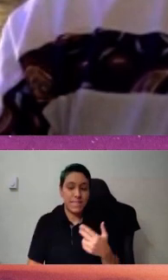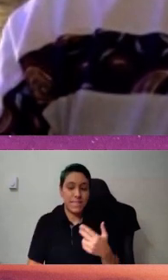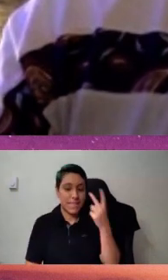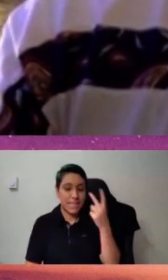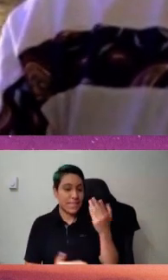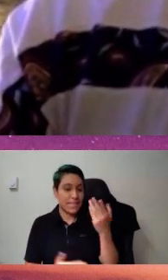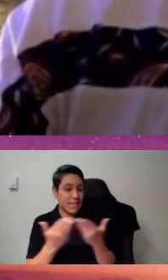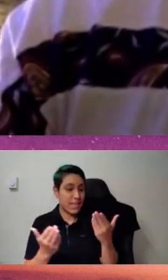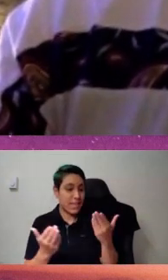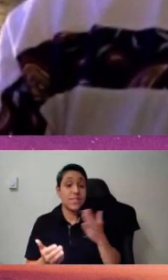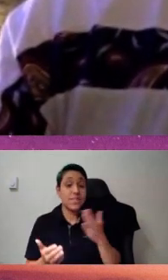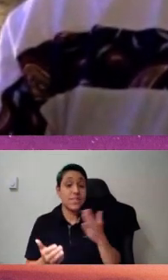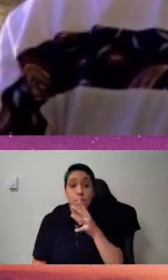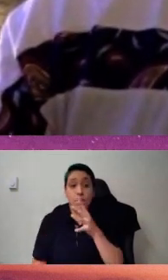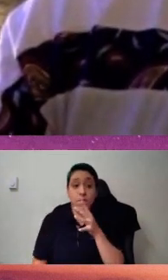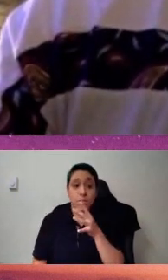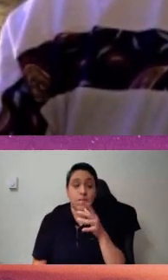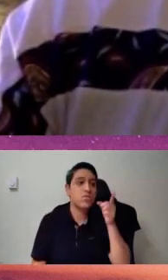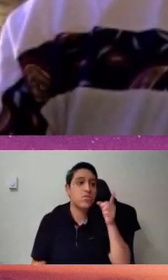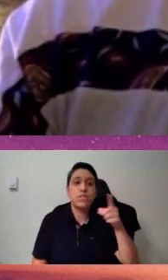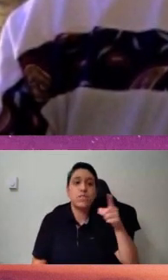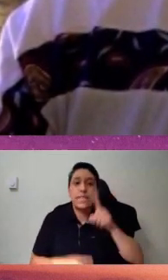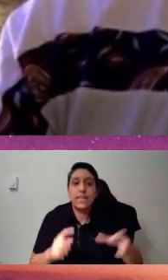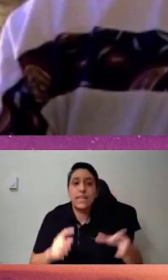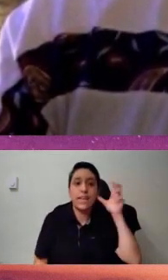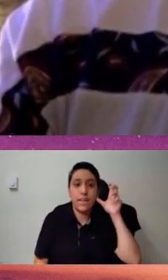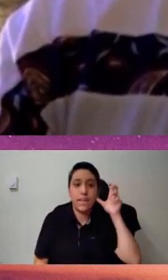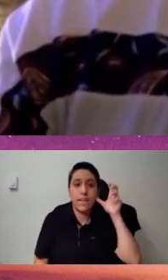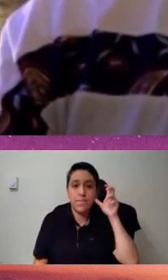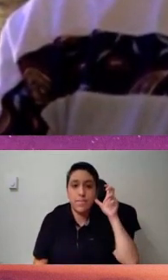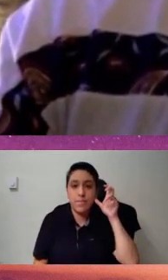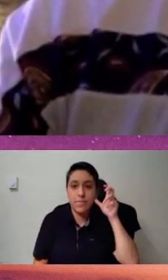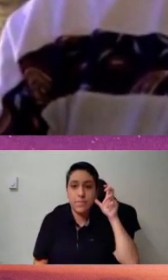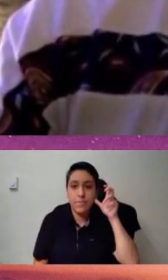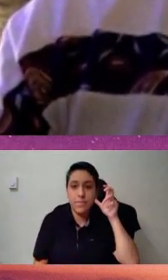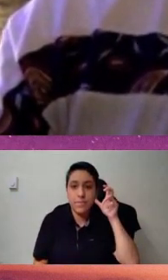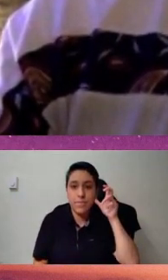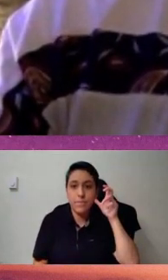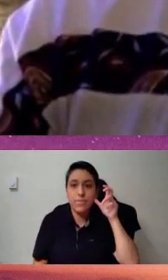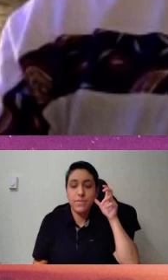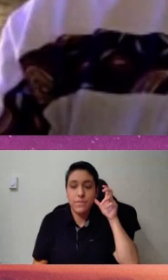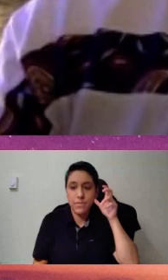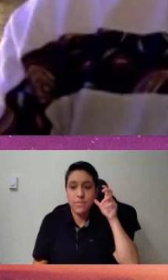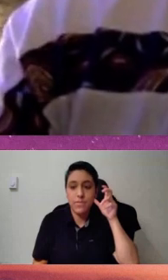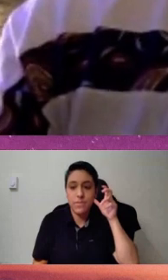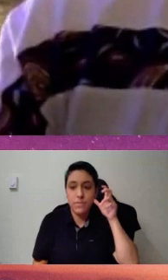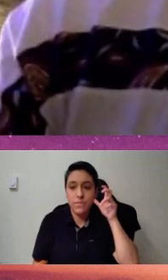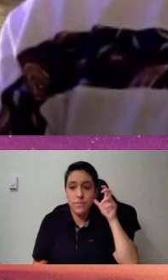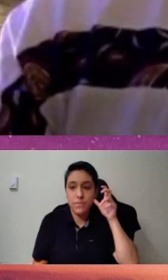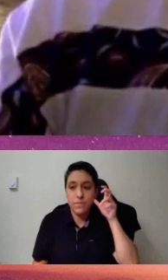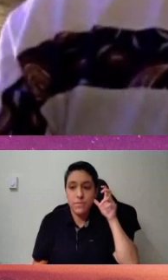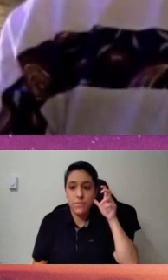not hear. And there are things that they that did not affect those individuals in the same way.